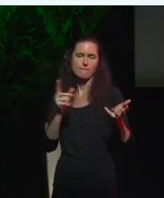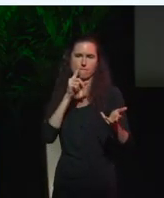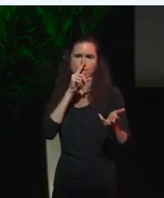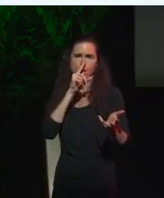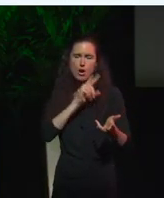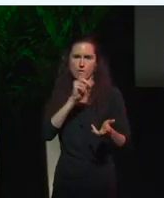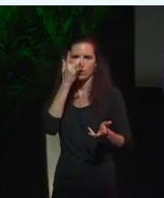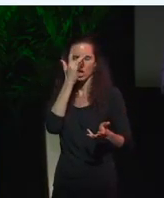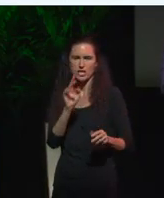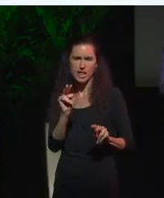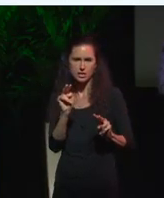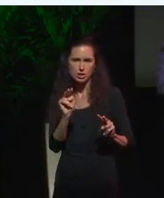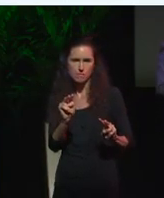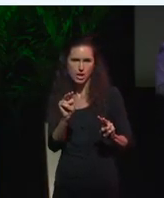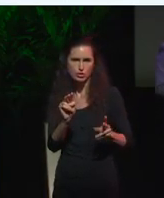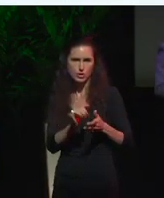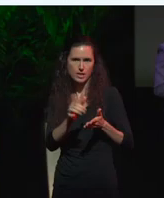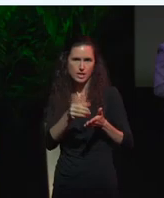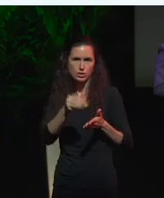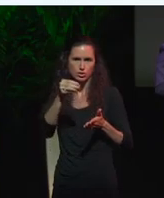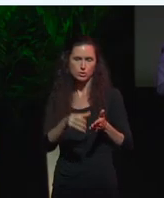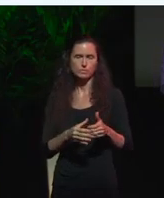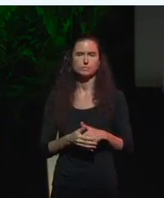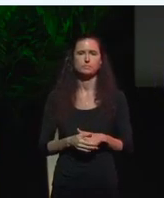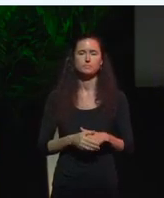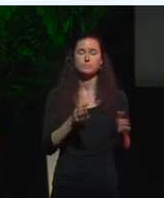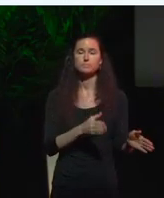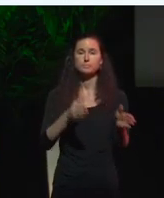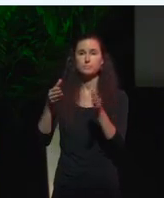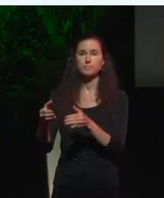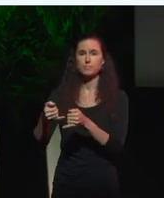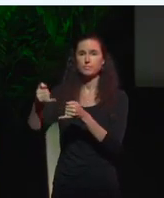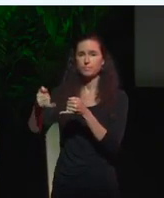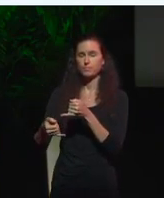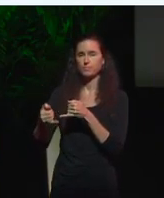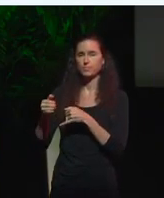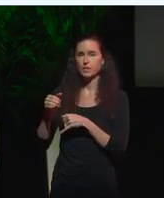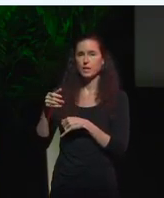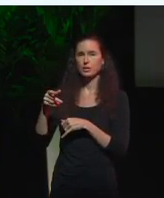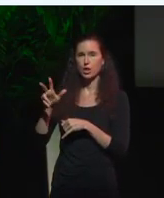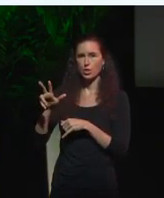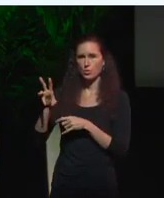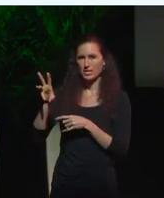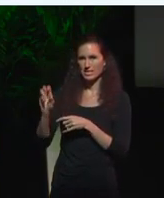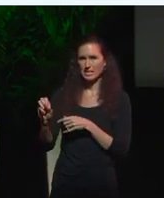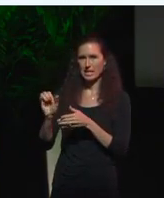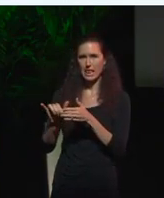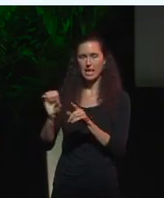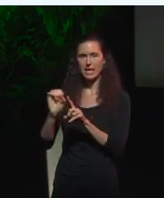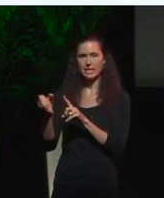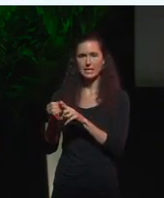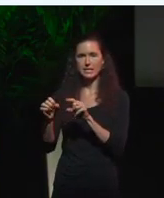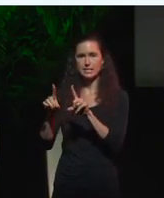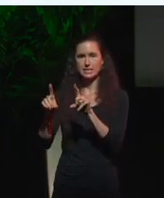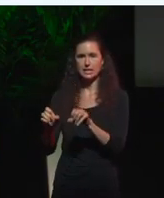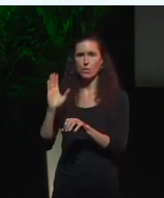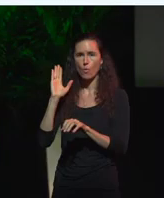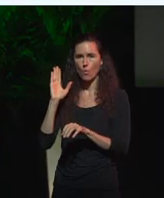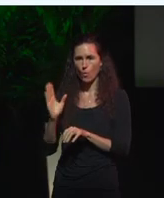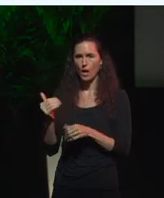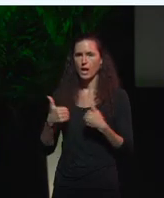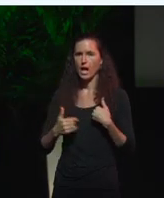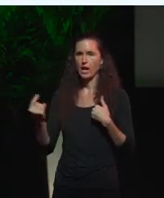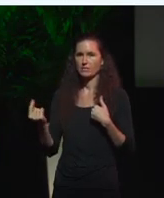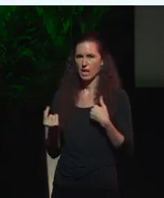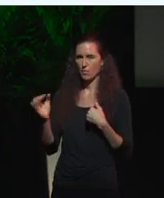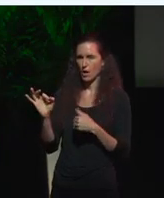artificial intelligence monitoring that student. And then finally, Proctor 360. In this case, the exam would be monitored by